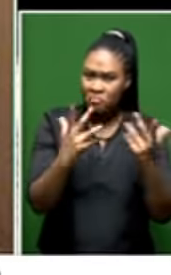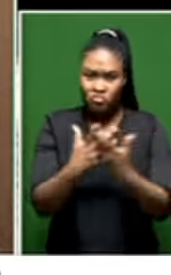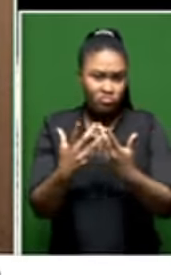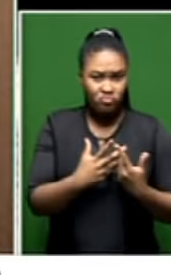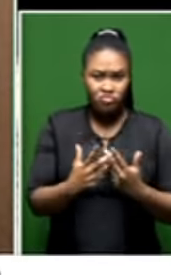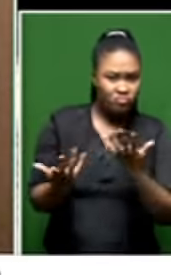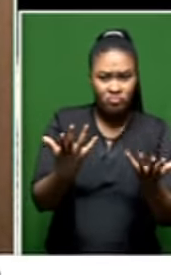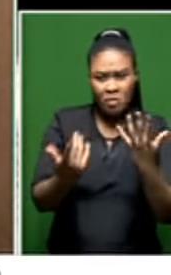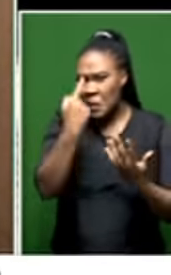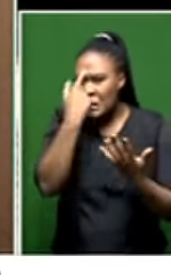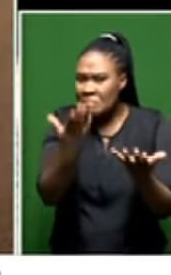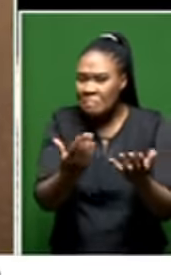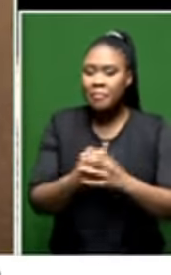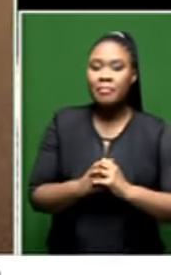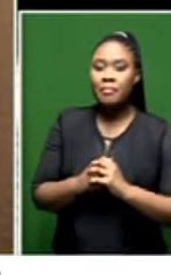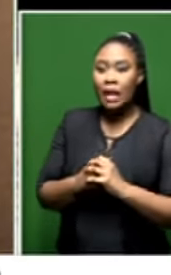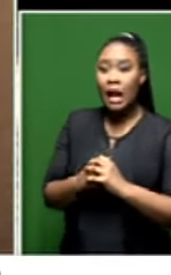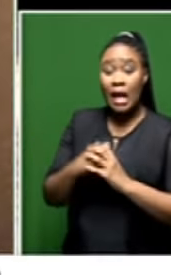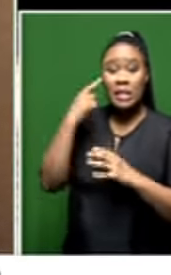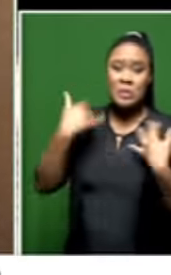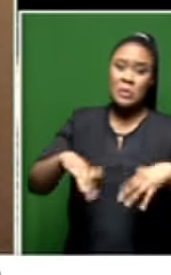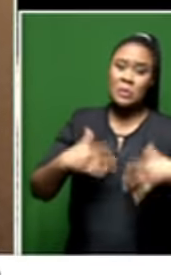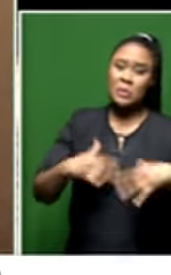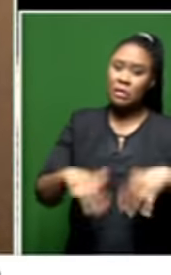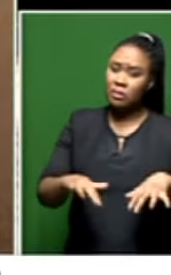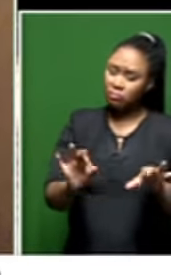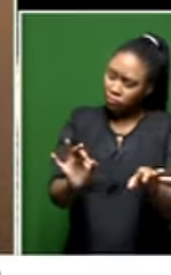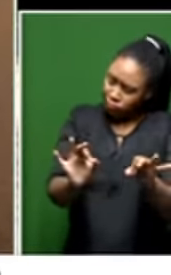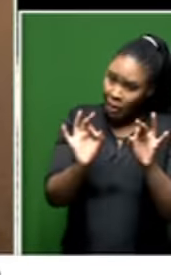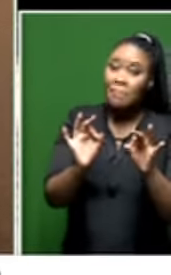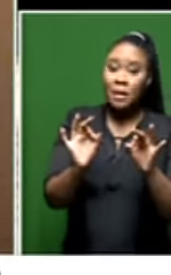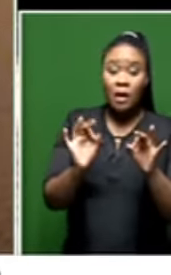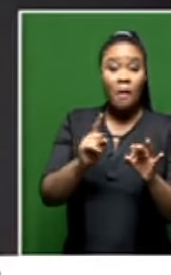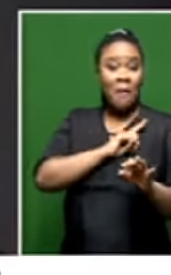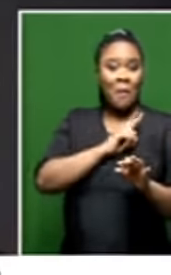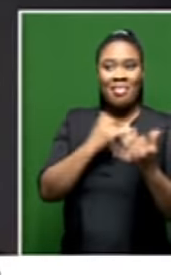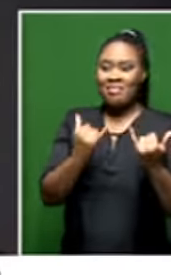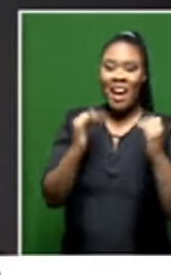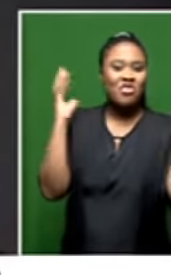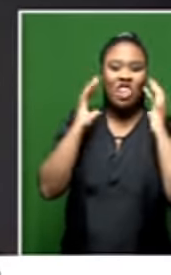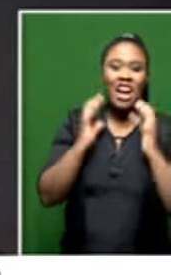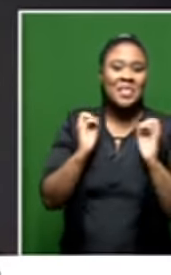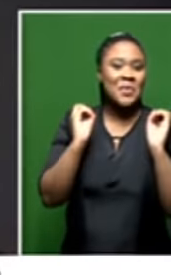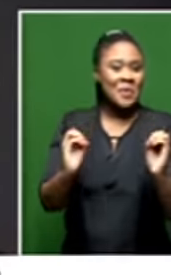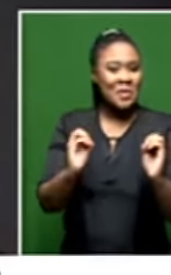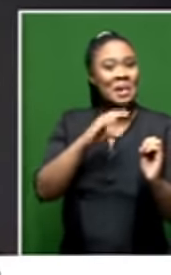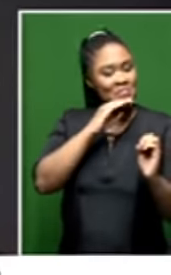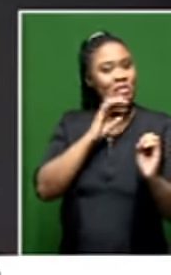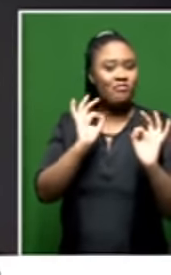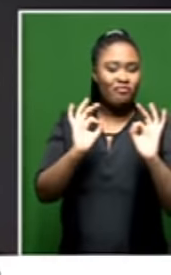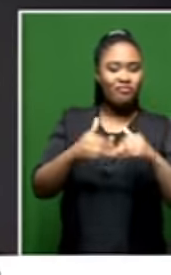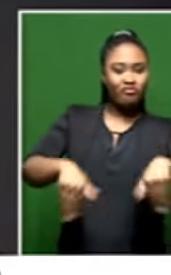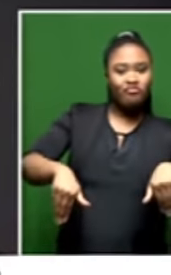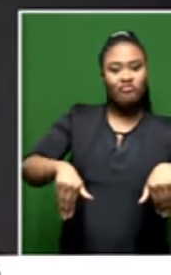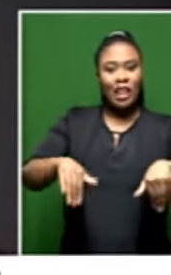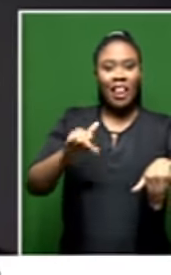Chris? I think he's a very strong contender. The fact that he's not a current judge of the Constitutional Court might make him